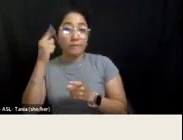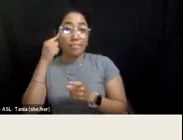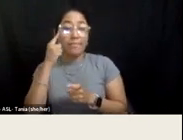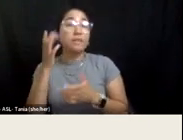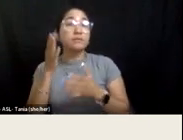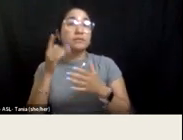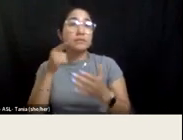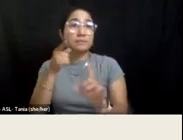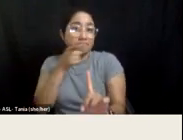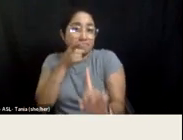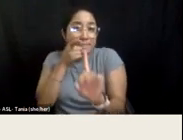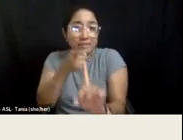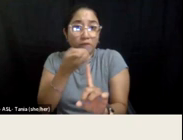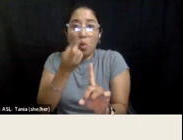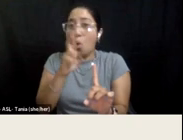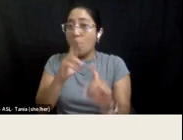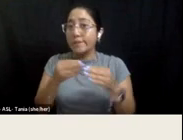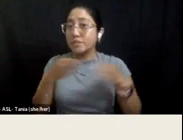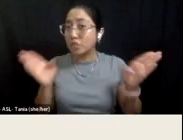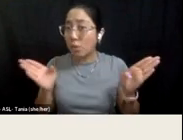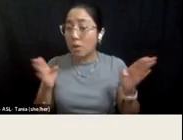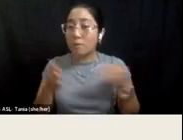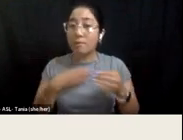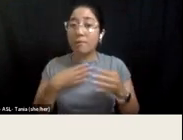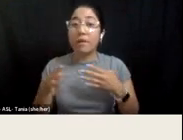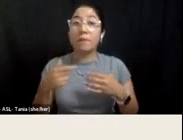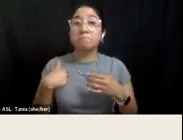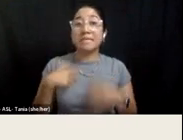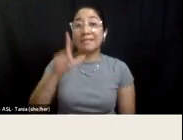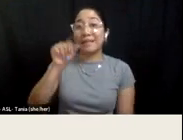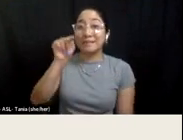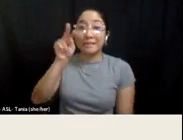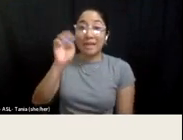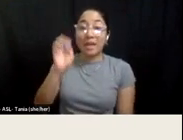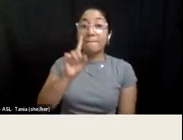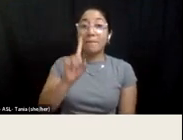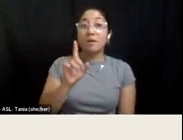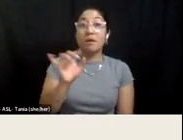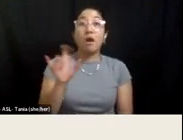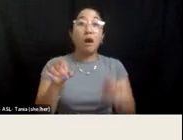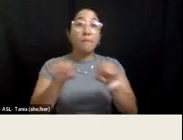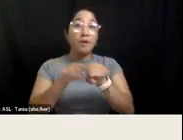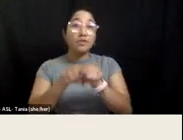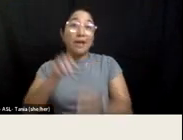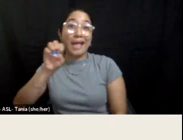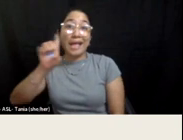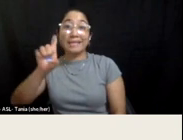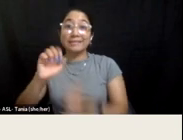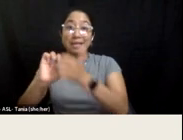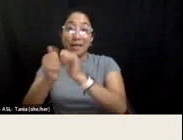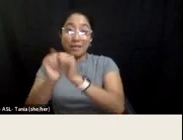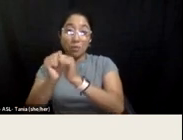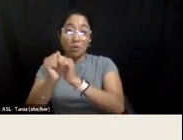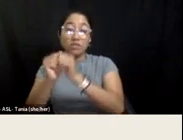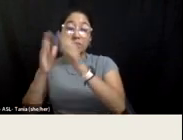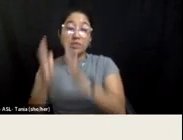be as general as you want. So, like, I like to say that I'm Afro-Latina, but I'm also an ex-athlete. I'm also left-handed, and I'm very strongly attached to my